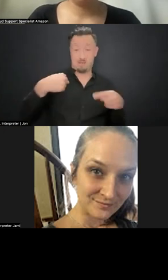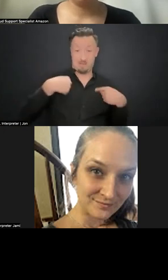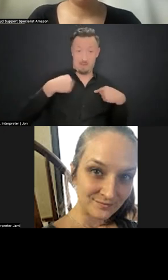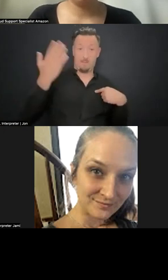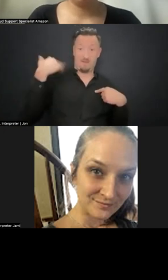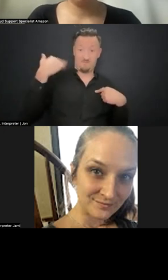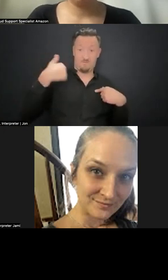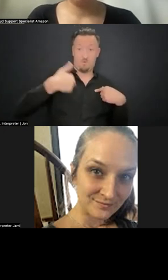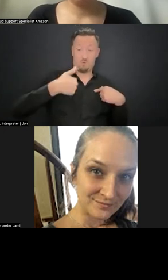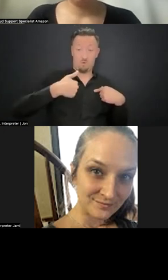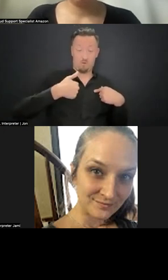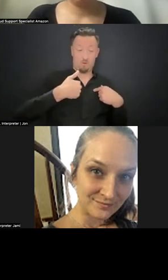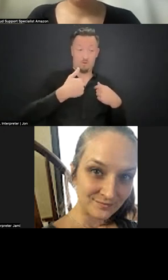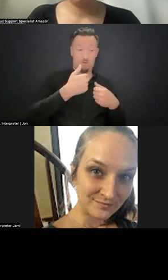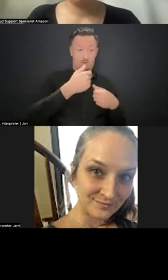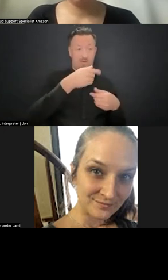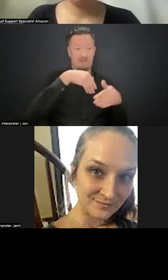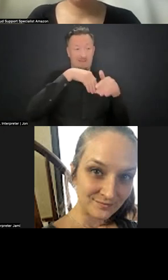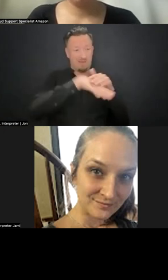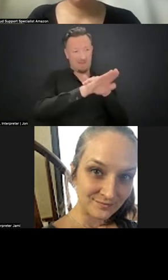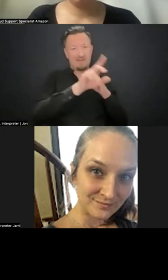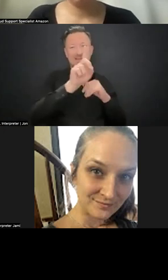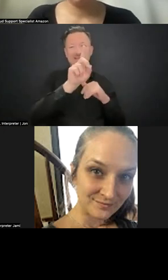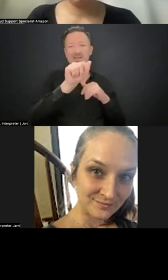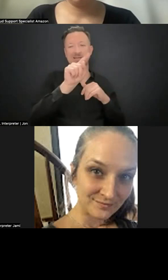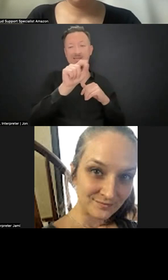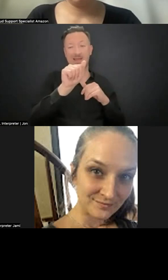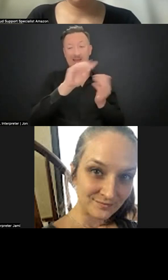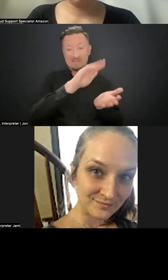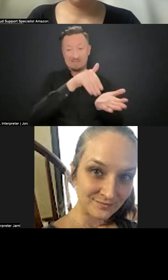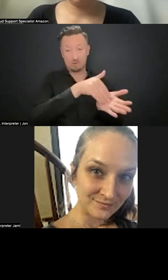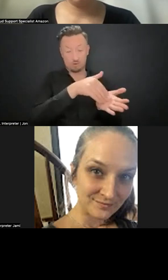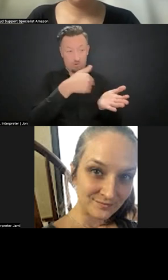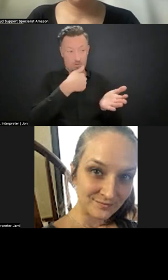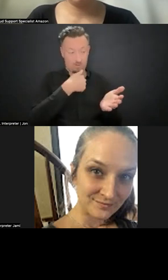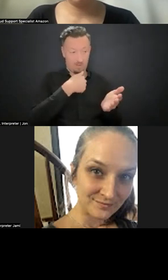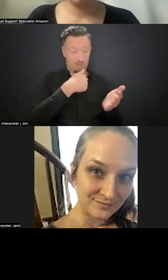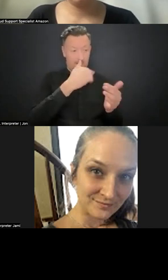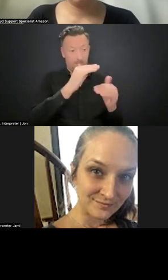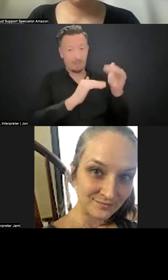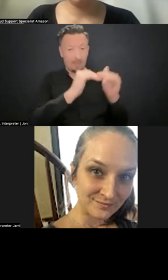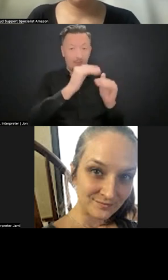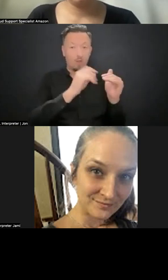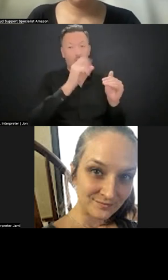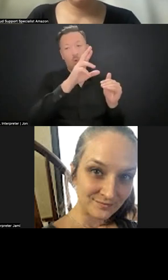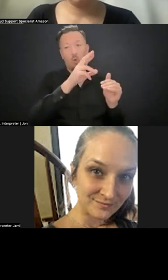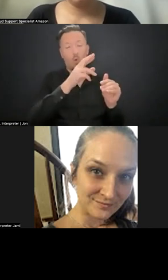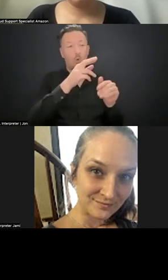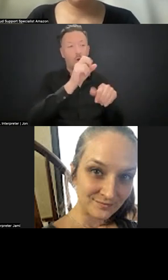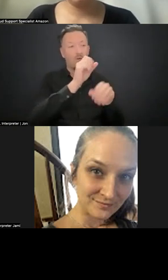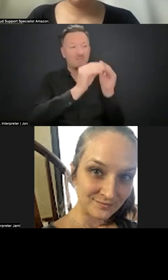hardware in the data centers? And is there a specialization you can do in